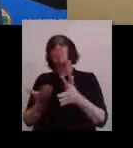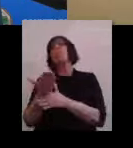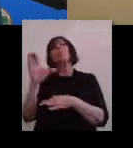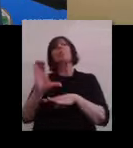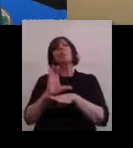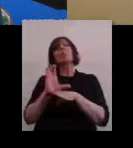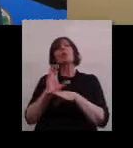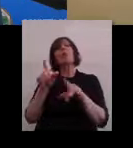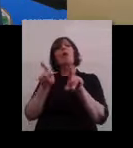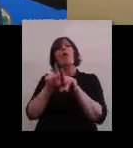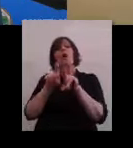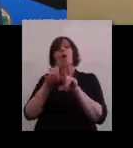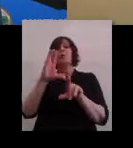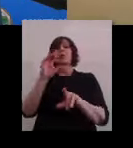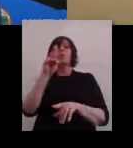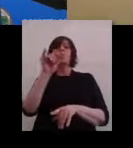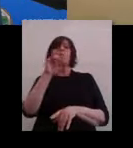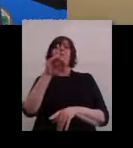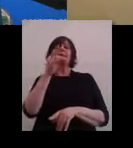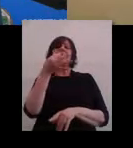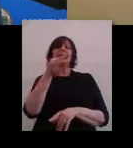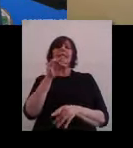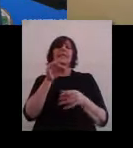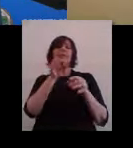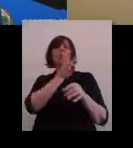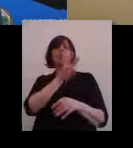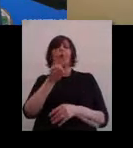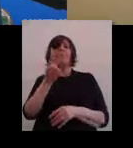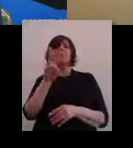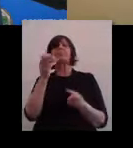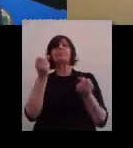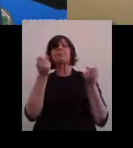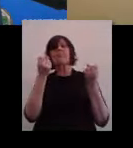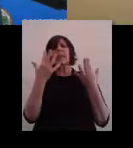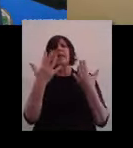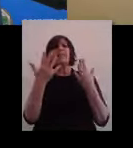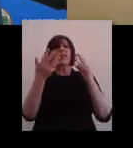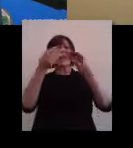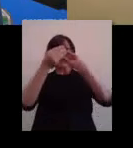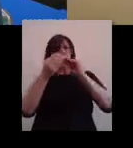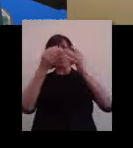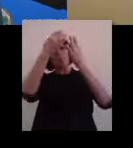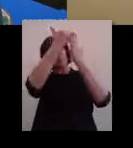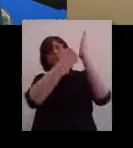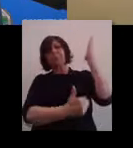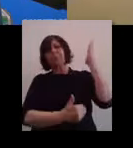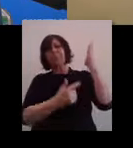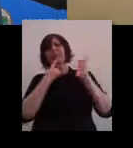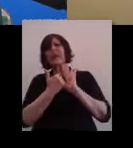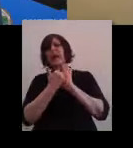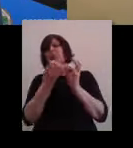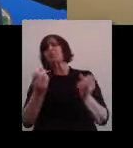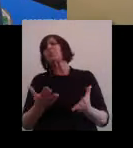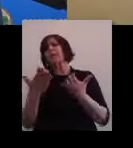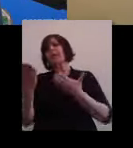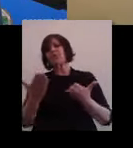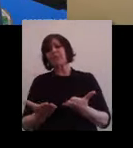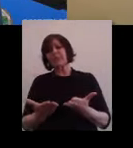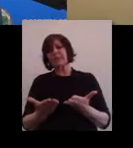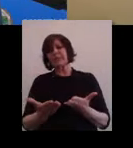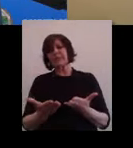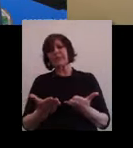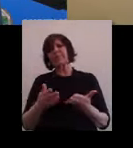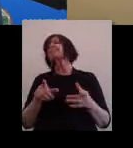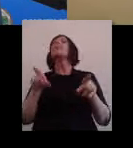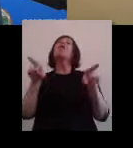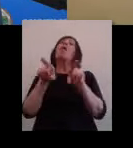list of numbers for all these providers, mental health providers that can provide services. And then also there's a